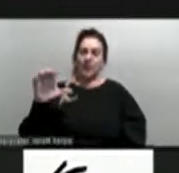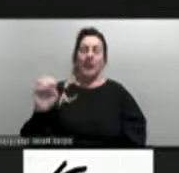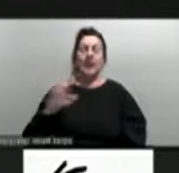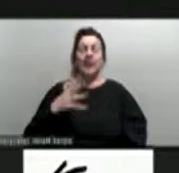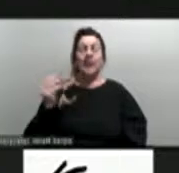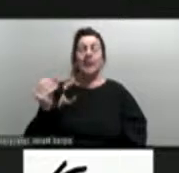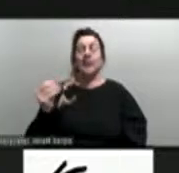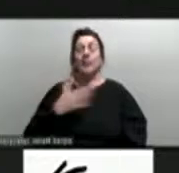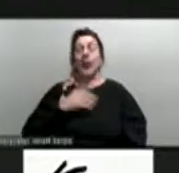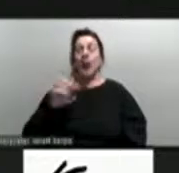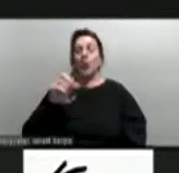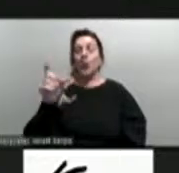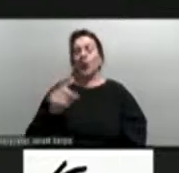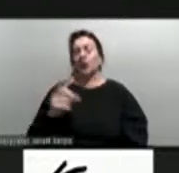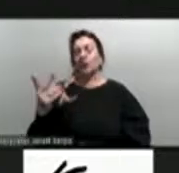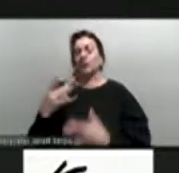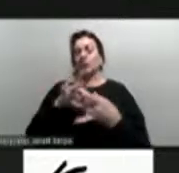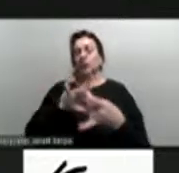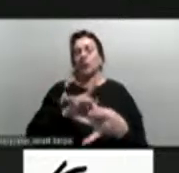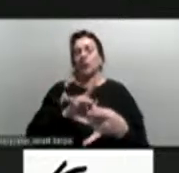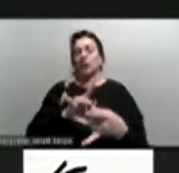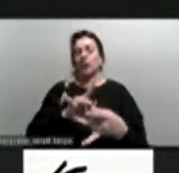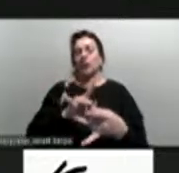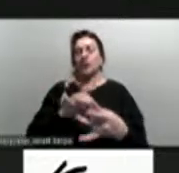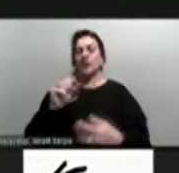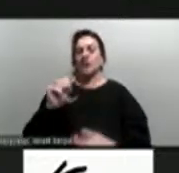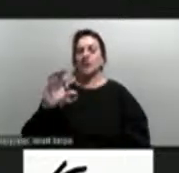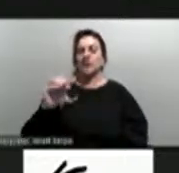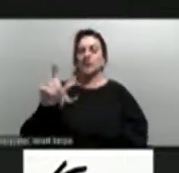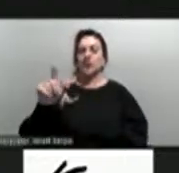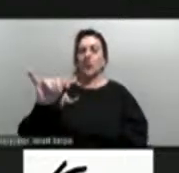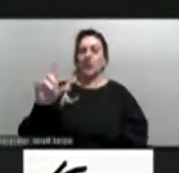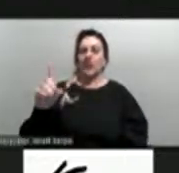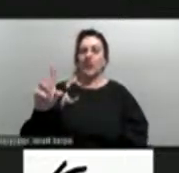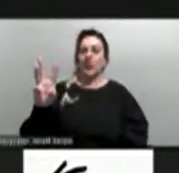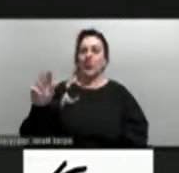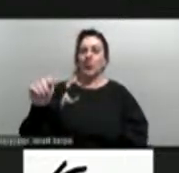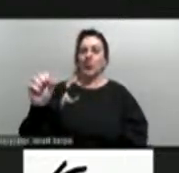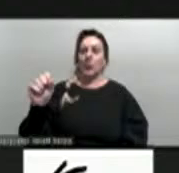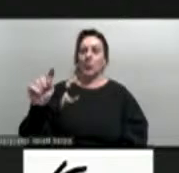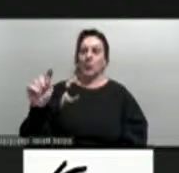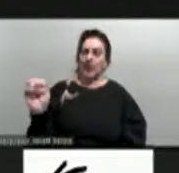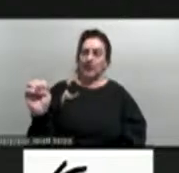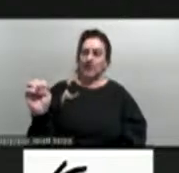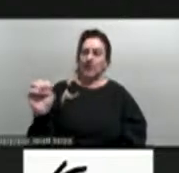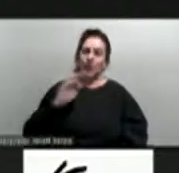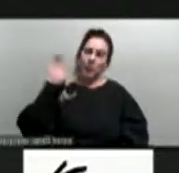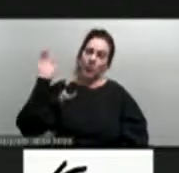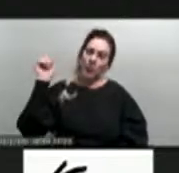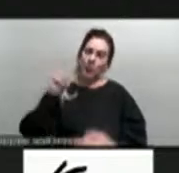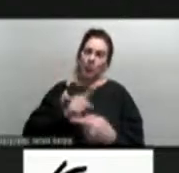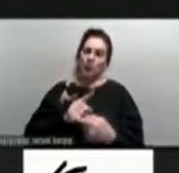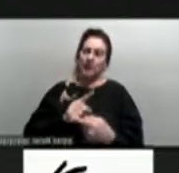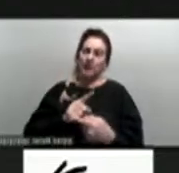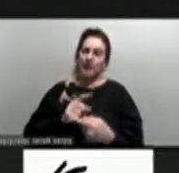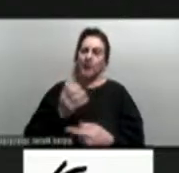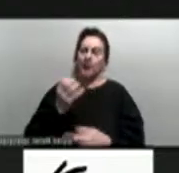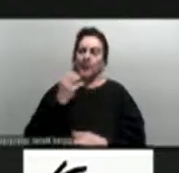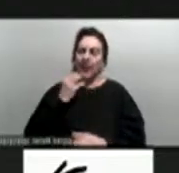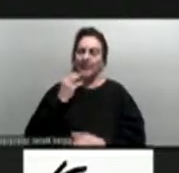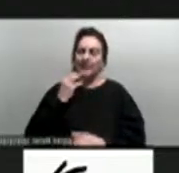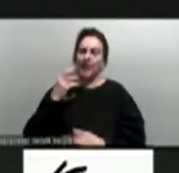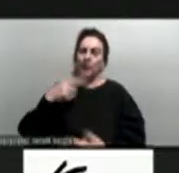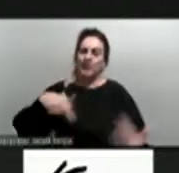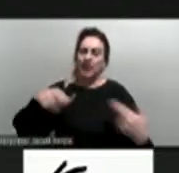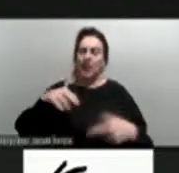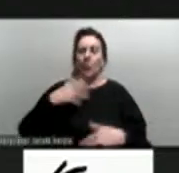my question is regarding solid waste as it relates to reducing plastic pollution and recycling. And I wanted to know